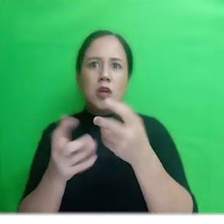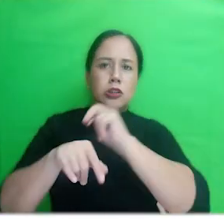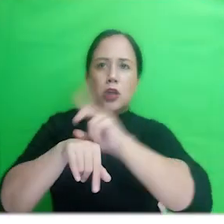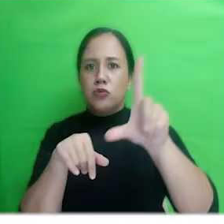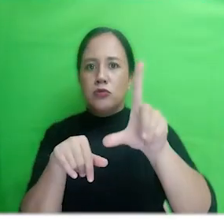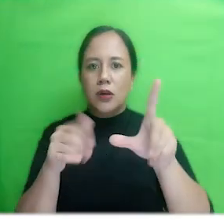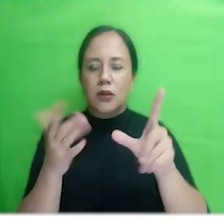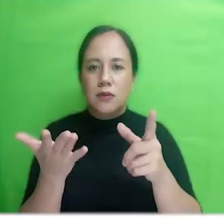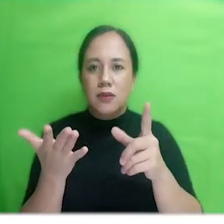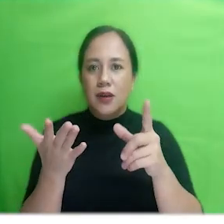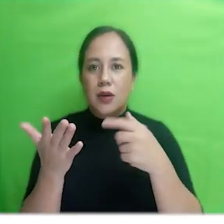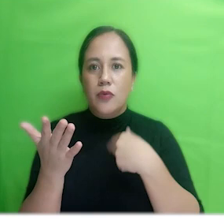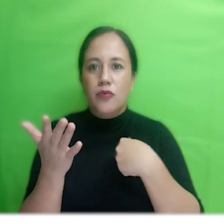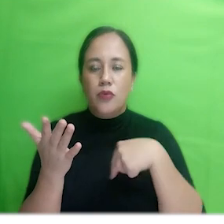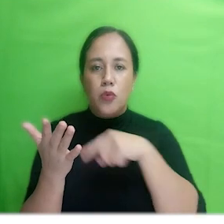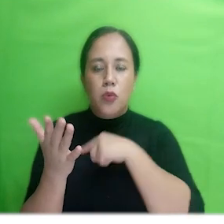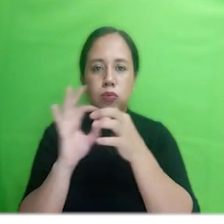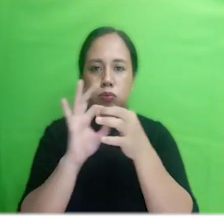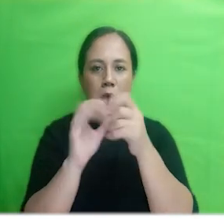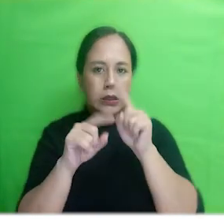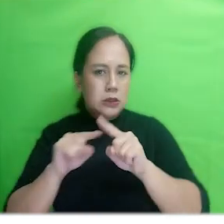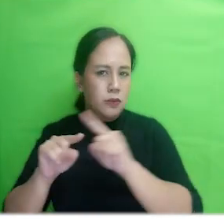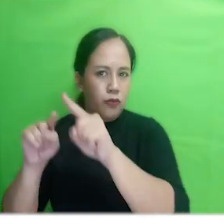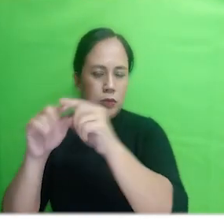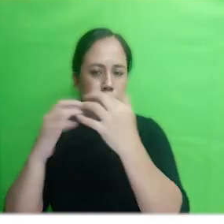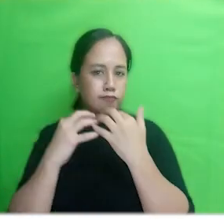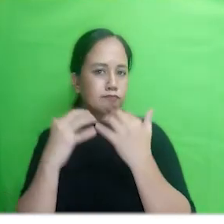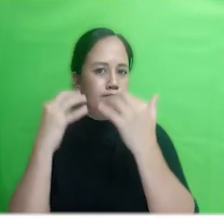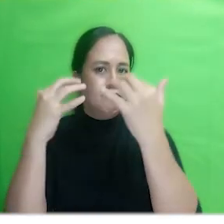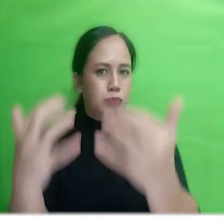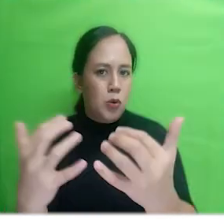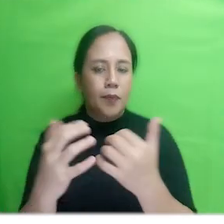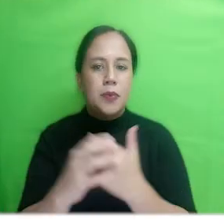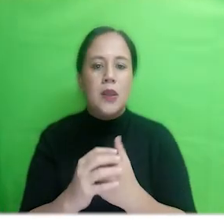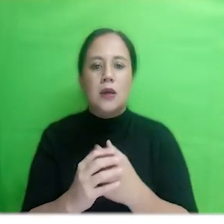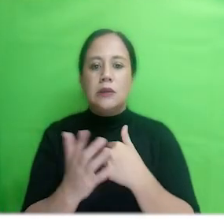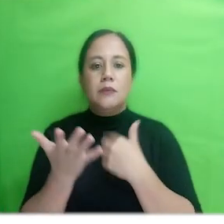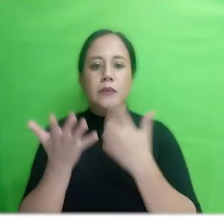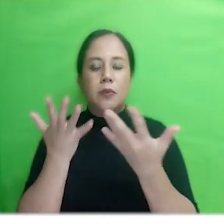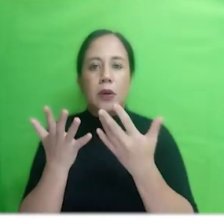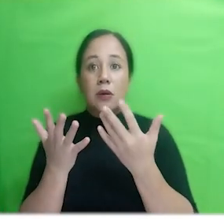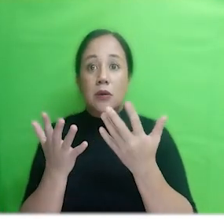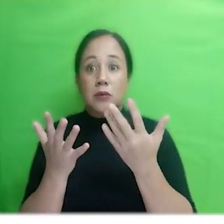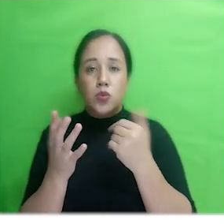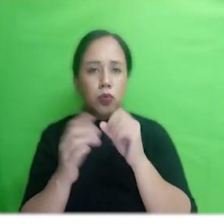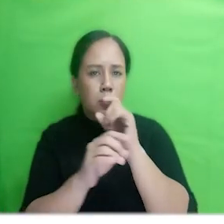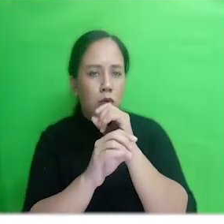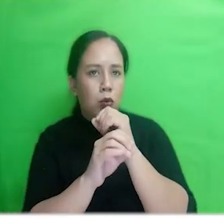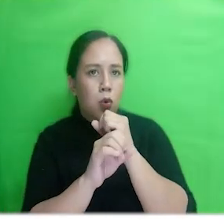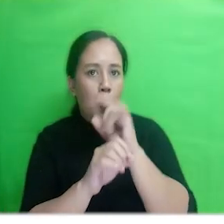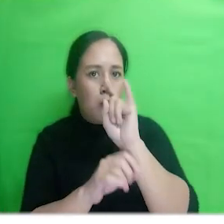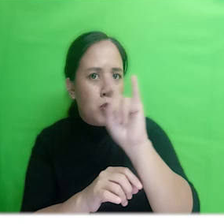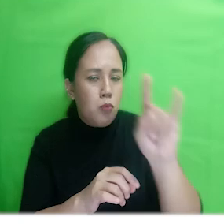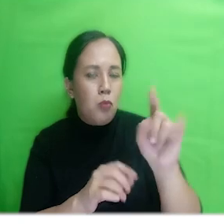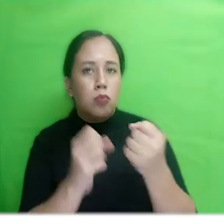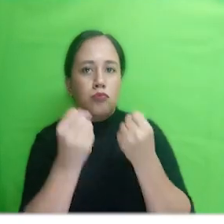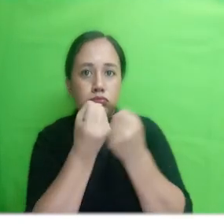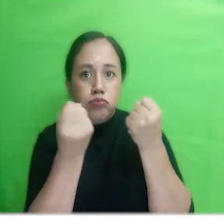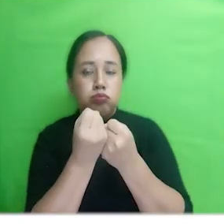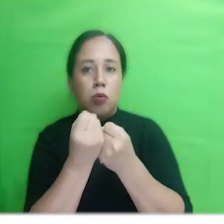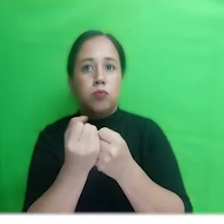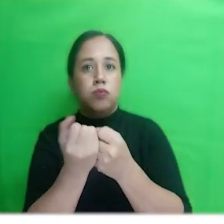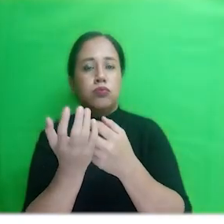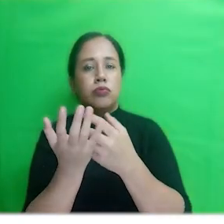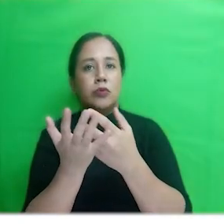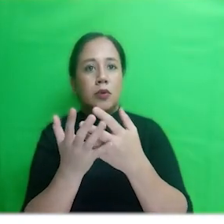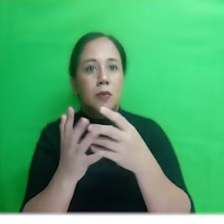national in order to engage in different conferences, whether it is, and also to promote and support